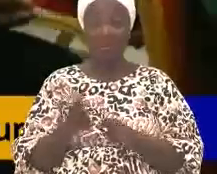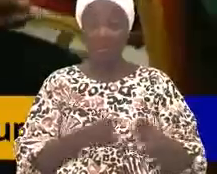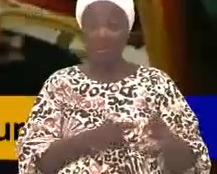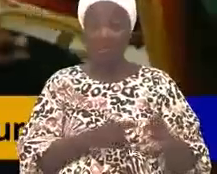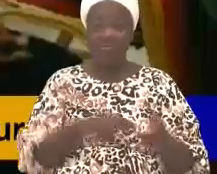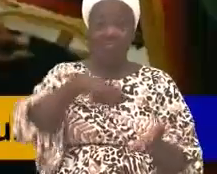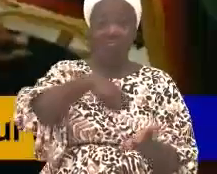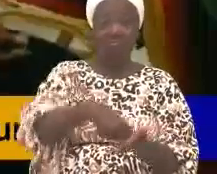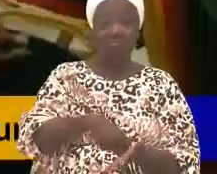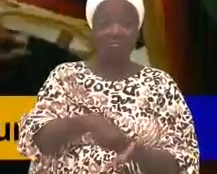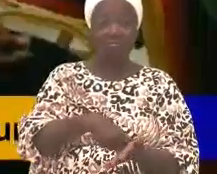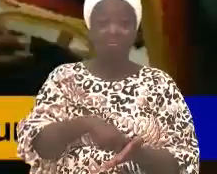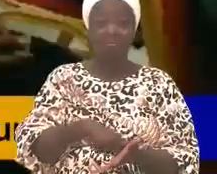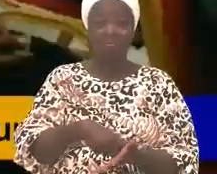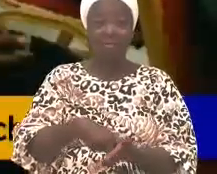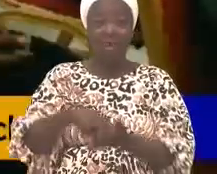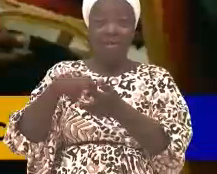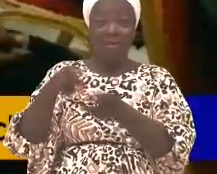steady.